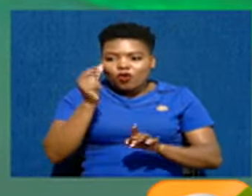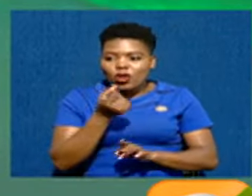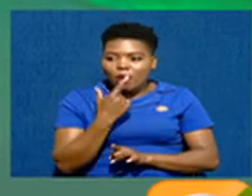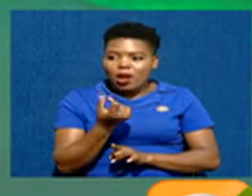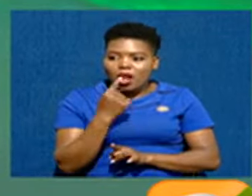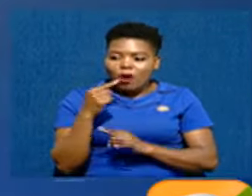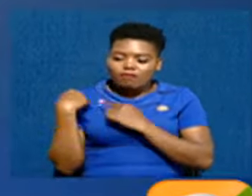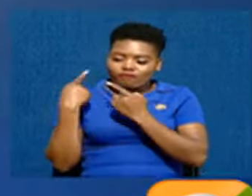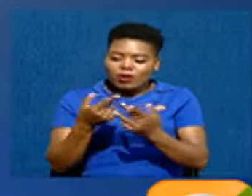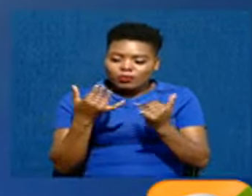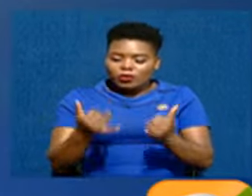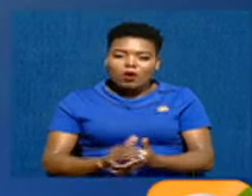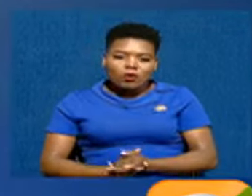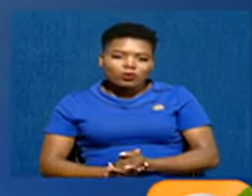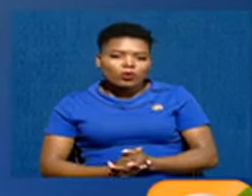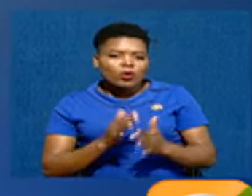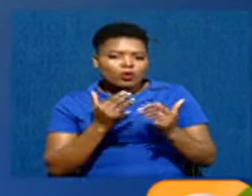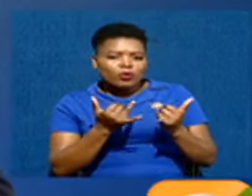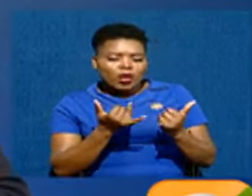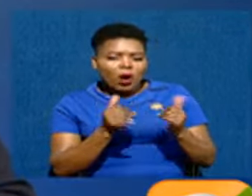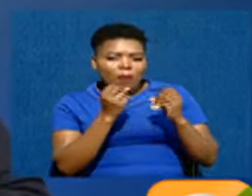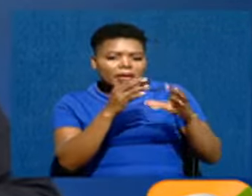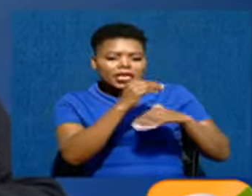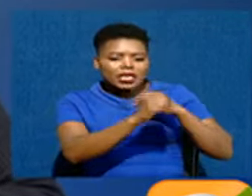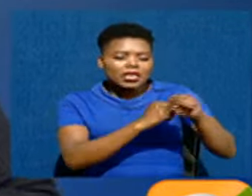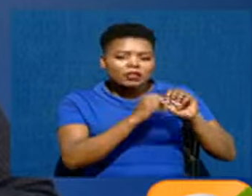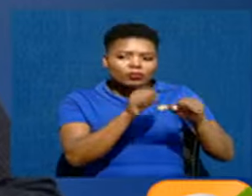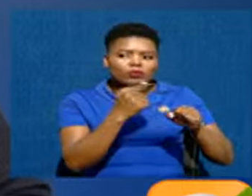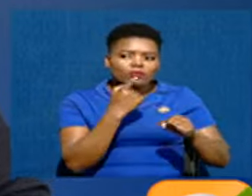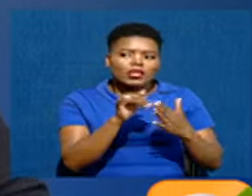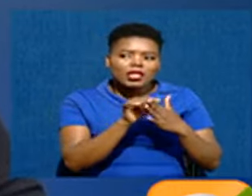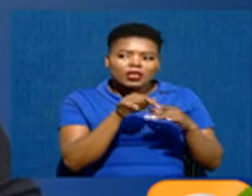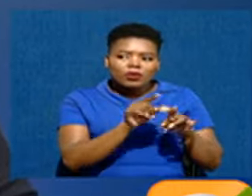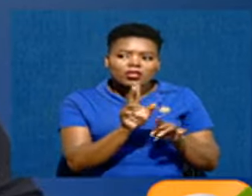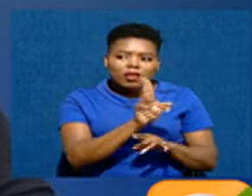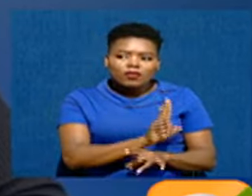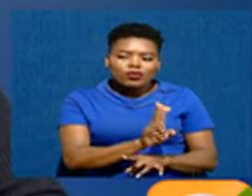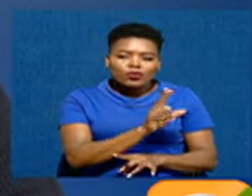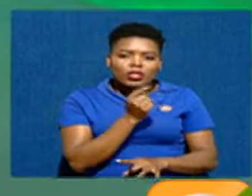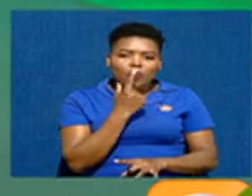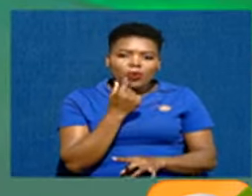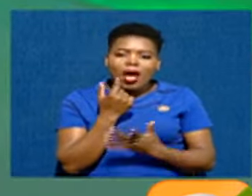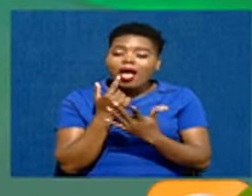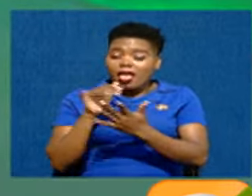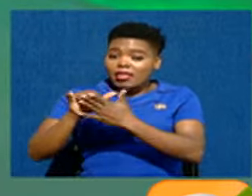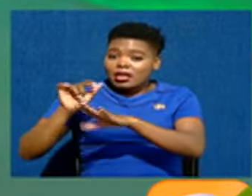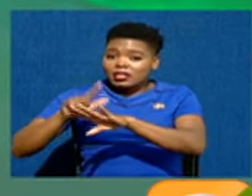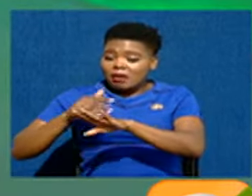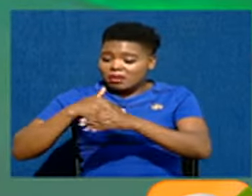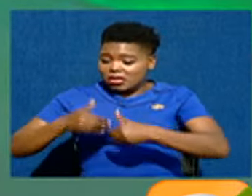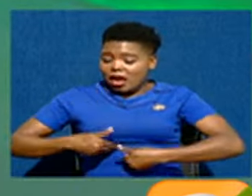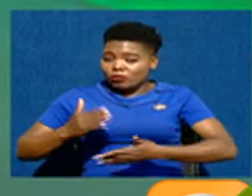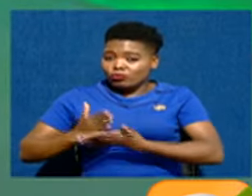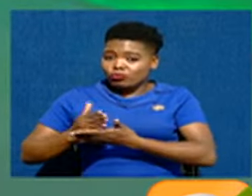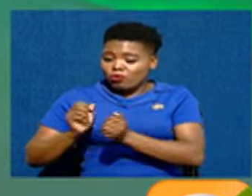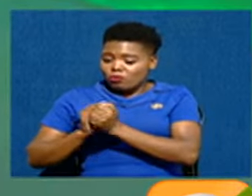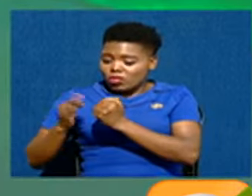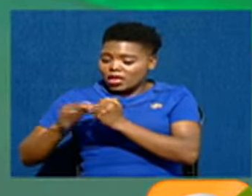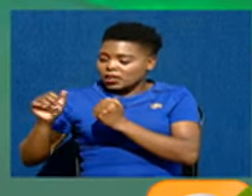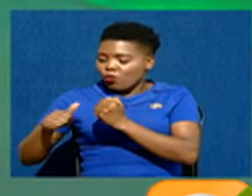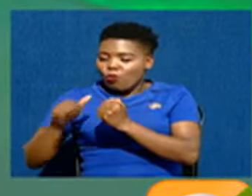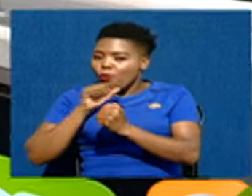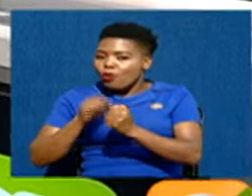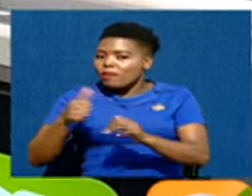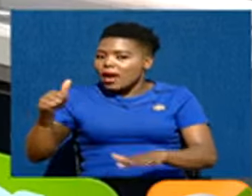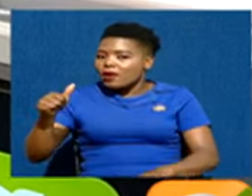journey began. Okay, yeah. So how many years would you say that you... I was still a teenage. Okay. Yeah. Now, today, fast forward to